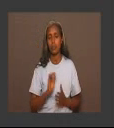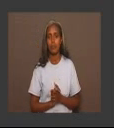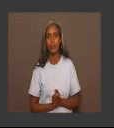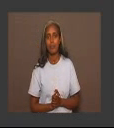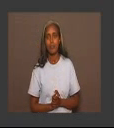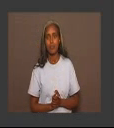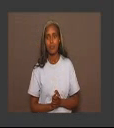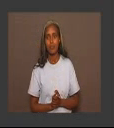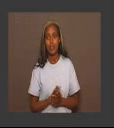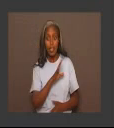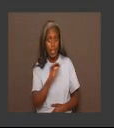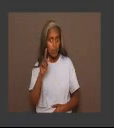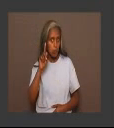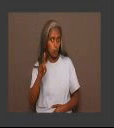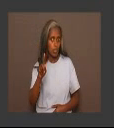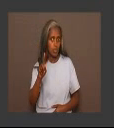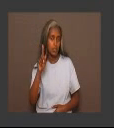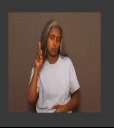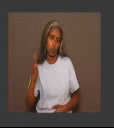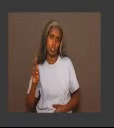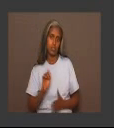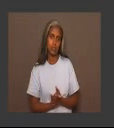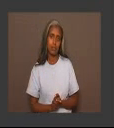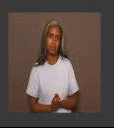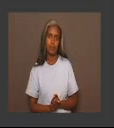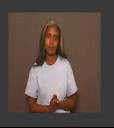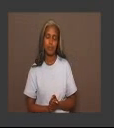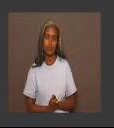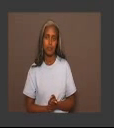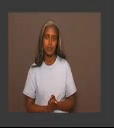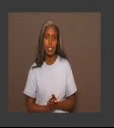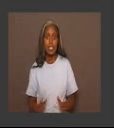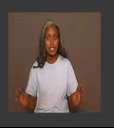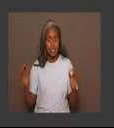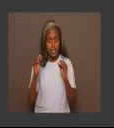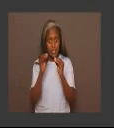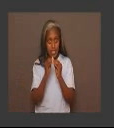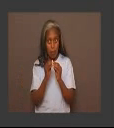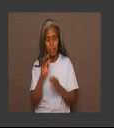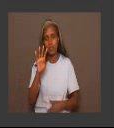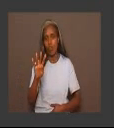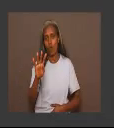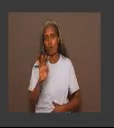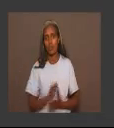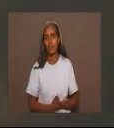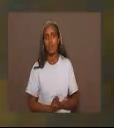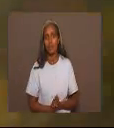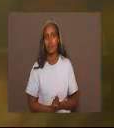2. And 1 is 1. The sum is 4.